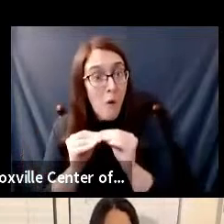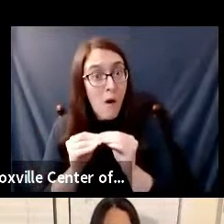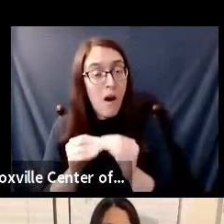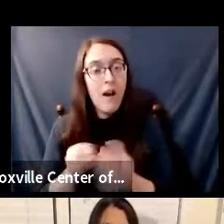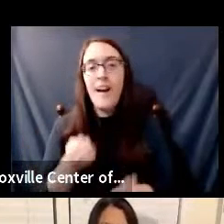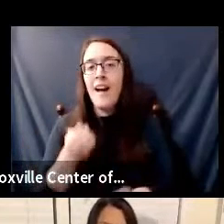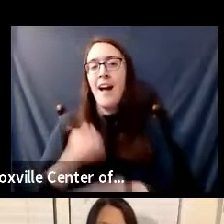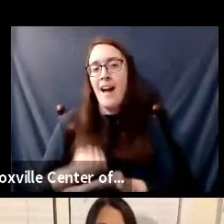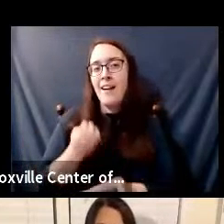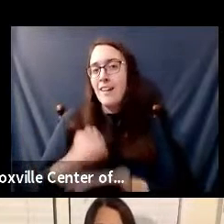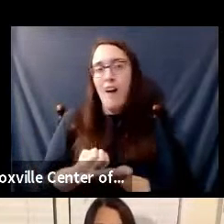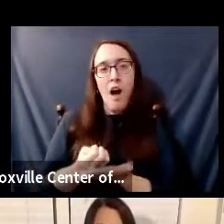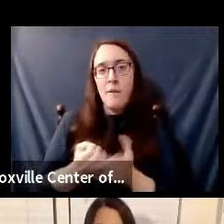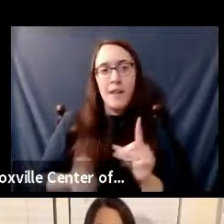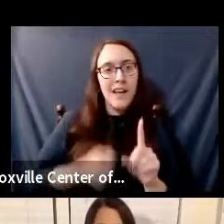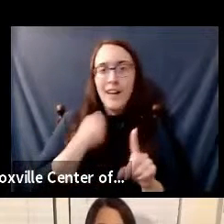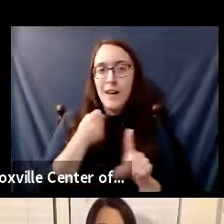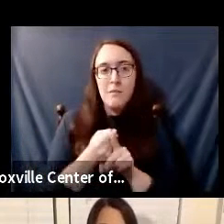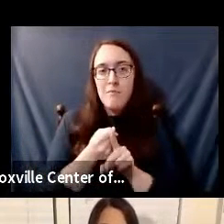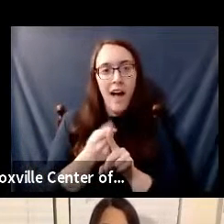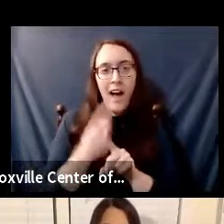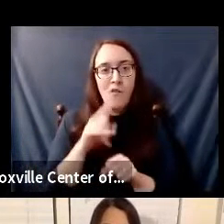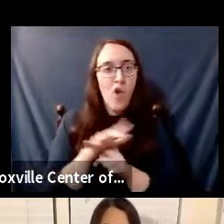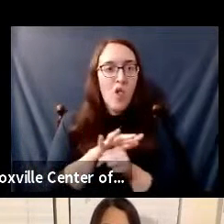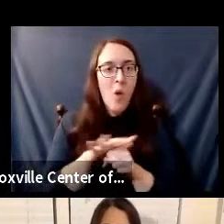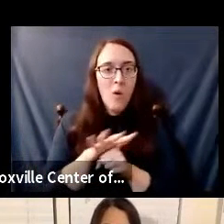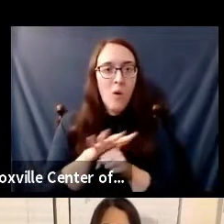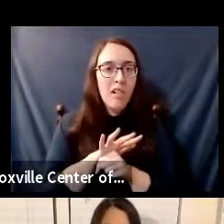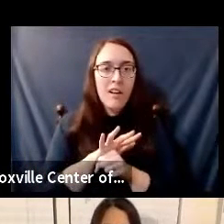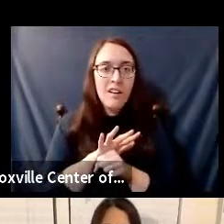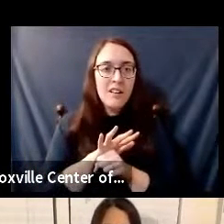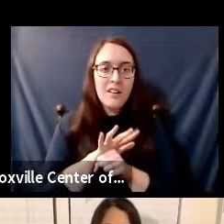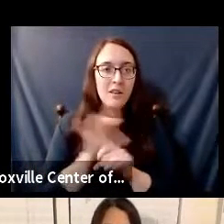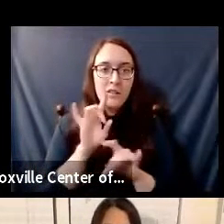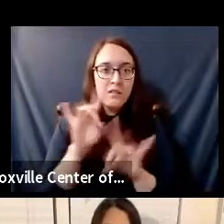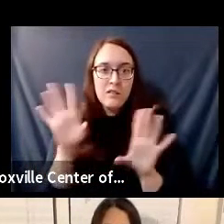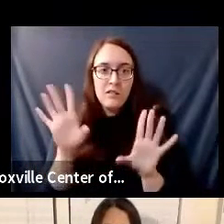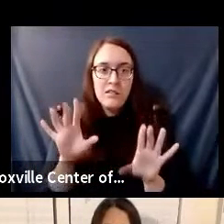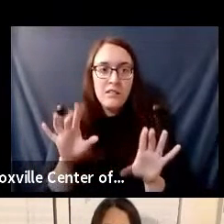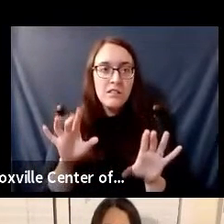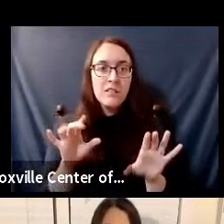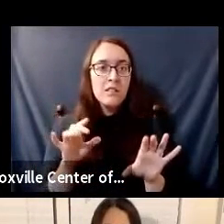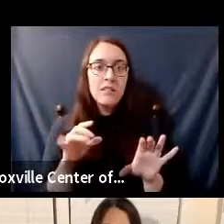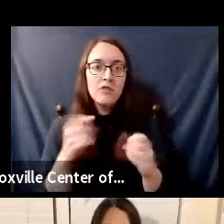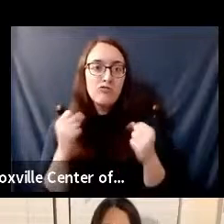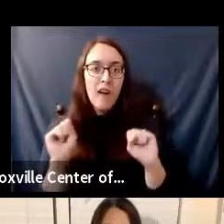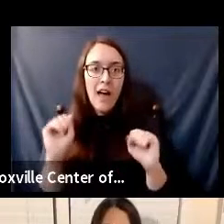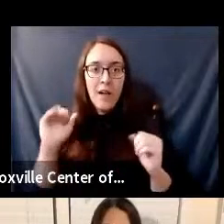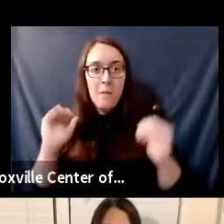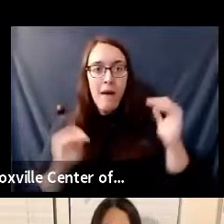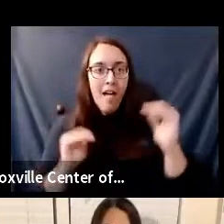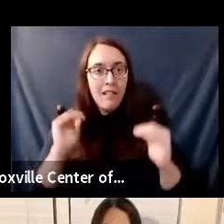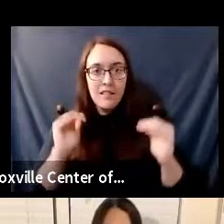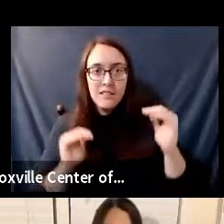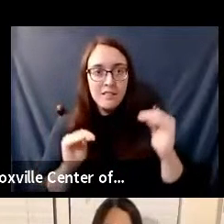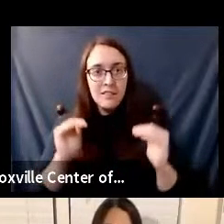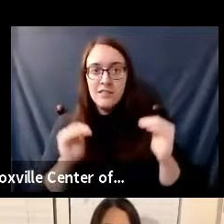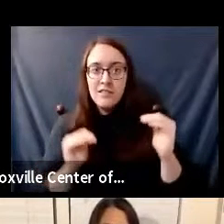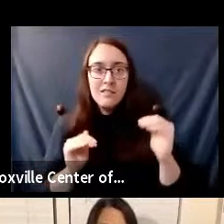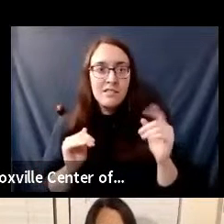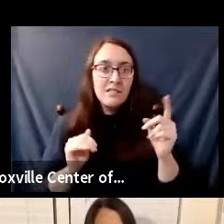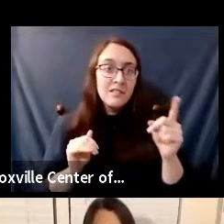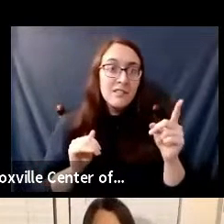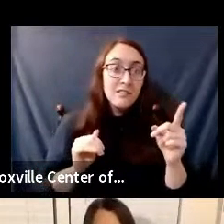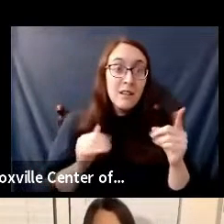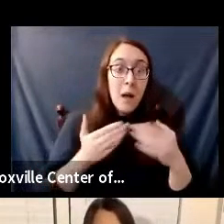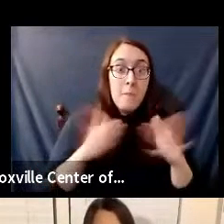economic impact locally will be pretty substantial. It's trying to do that balancing act between, pure